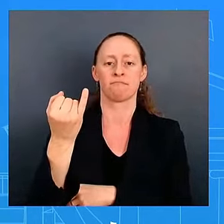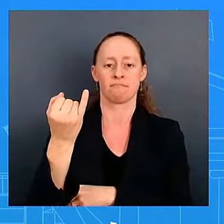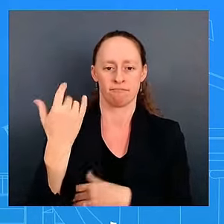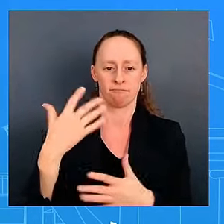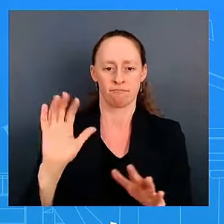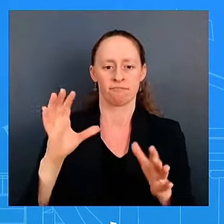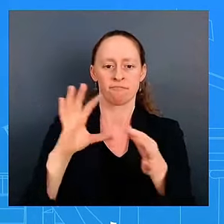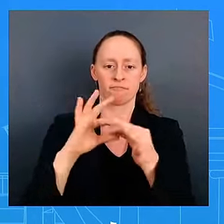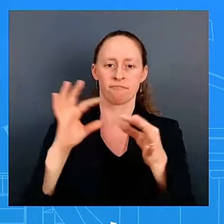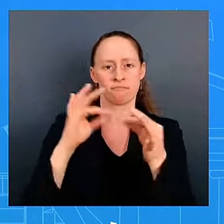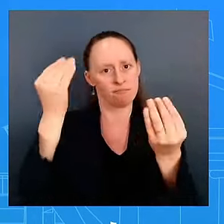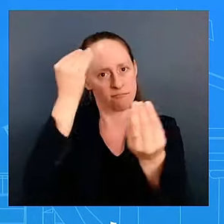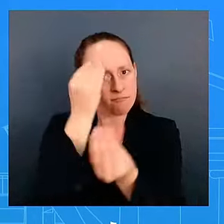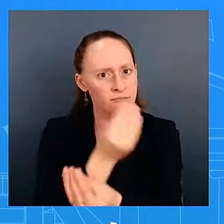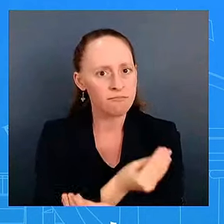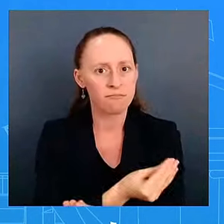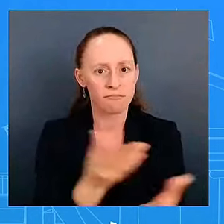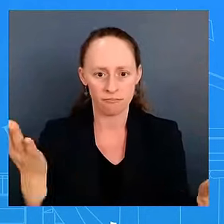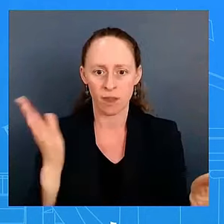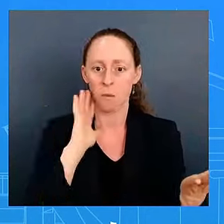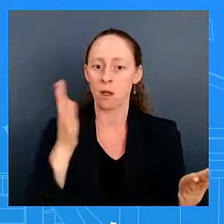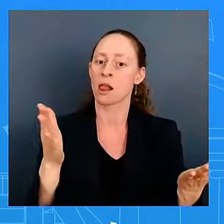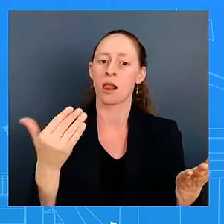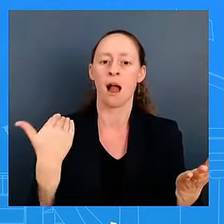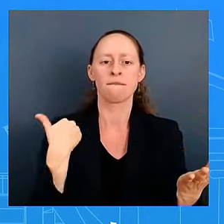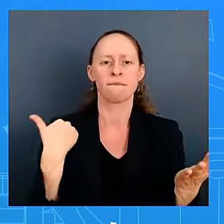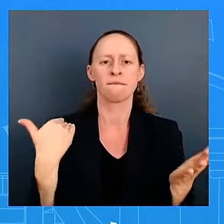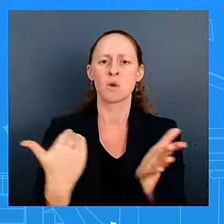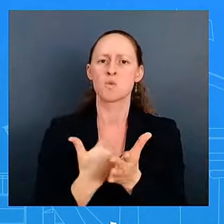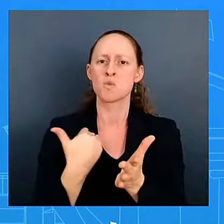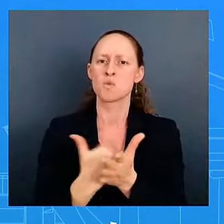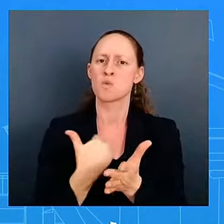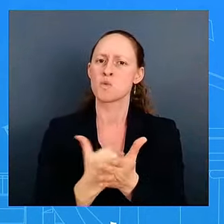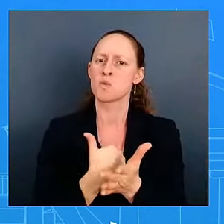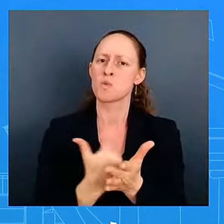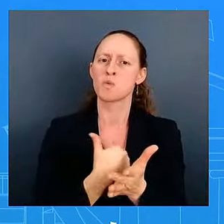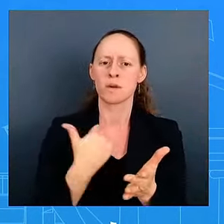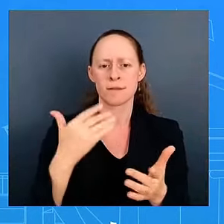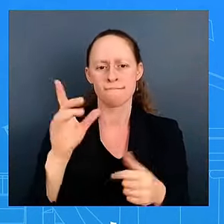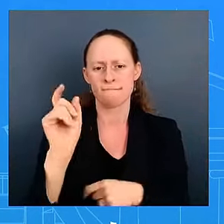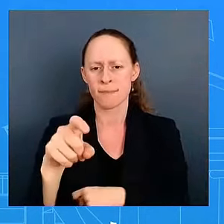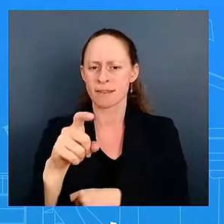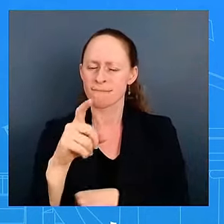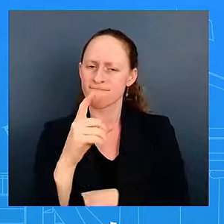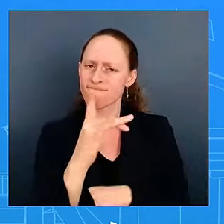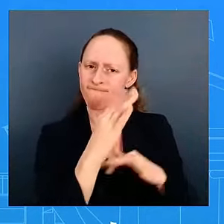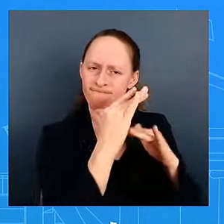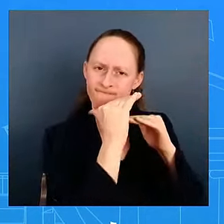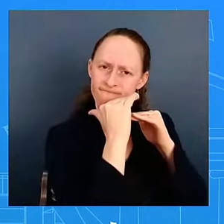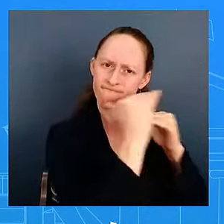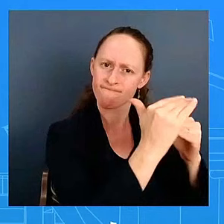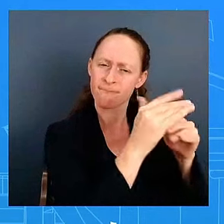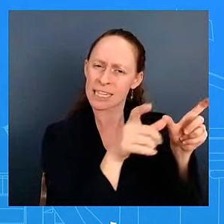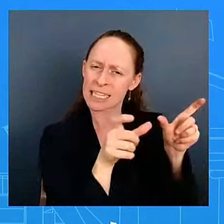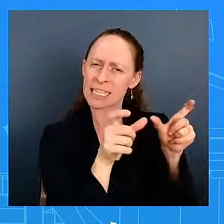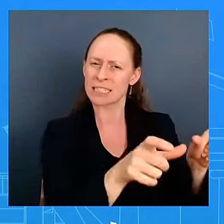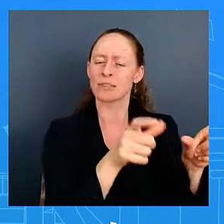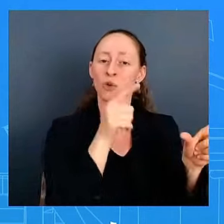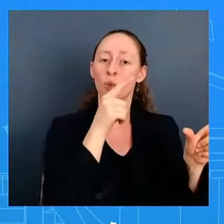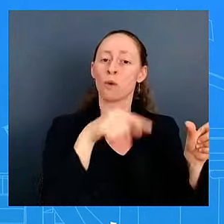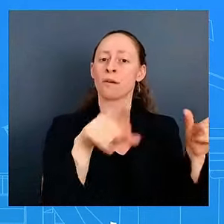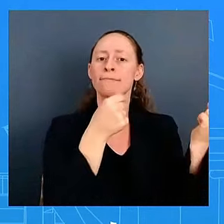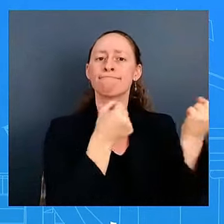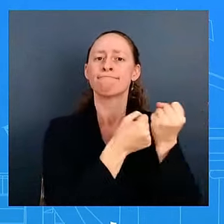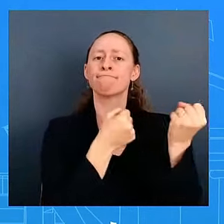a Russian state-sponsored bot operation, AI-fueled